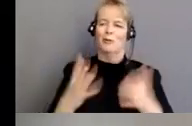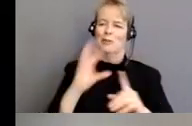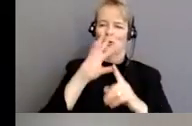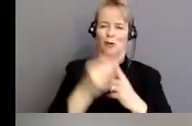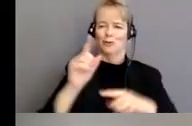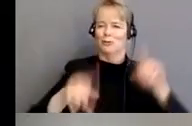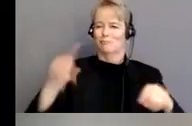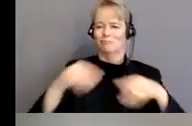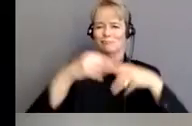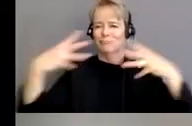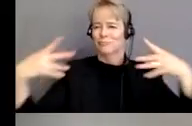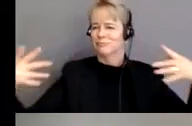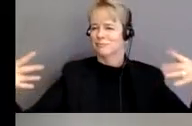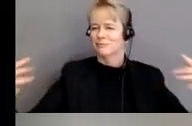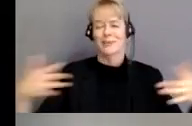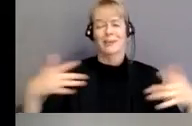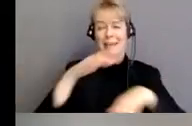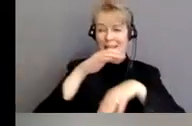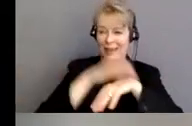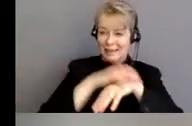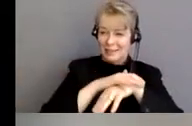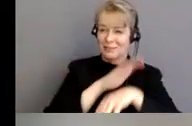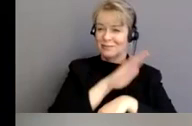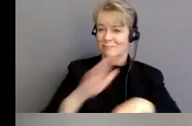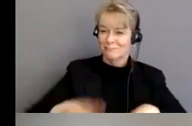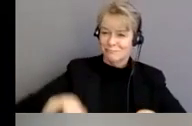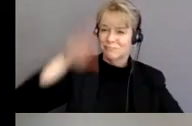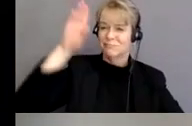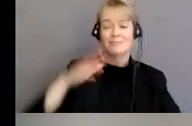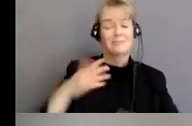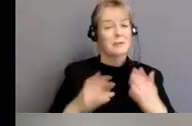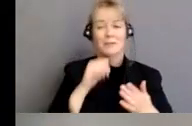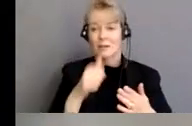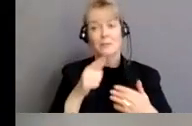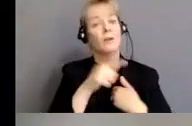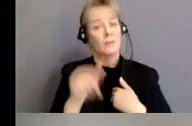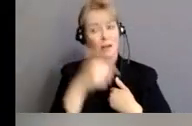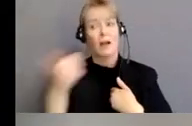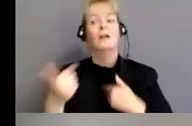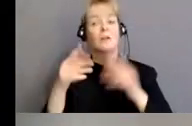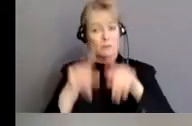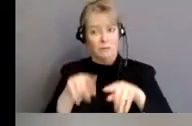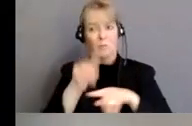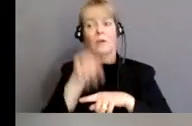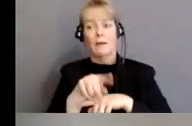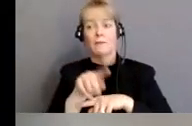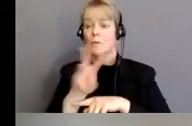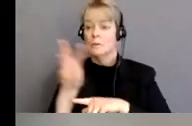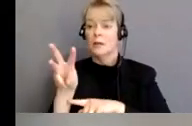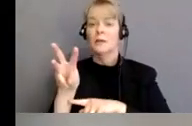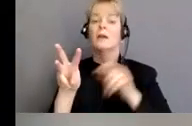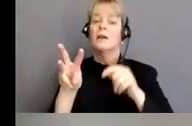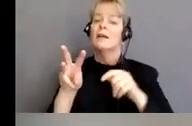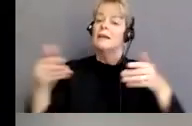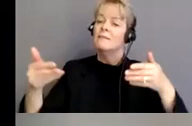everyone, English is their first language. So we have a microsite called Investing Introduction, where some of the information that